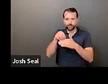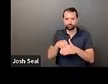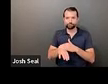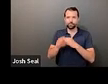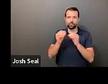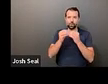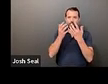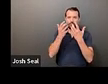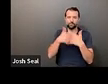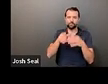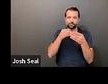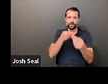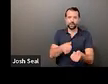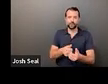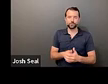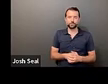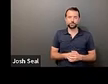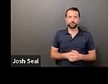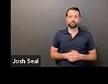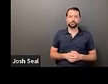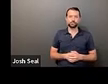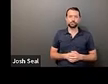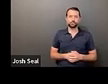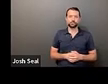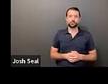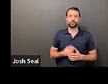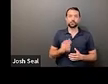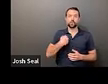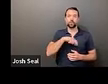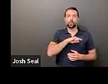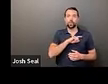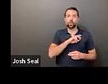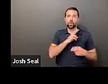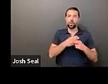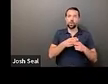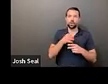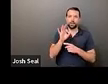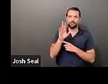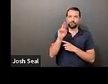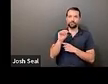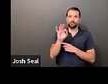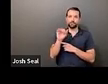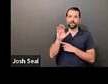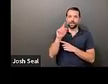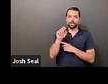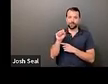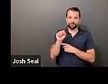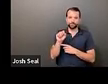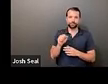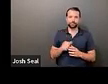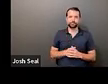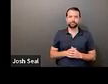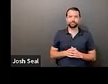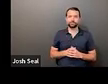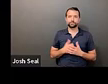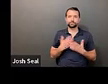what we call fun facts, which again cracks me up, similar to IEP quick reference document, which cracks me up because it's 14 pages long.